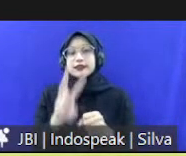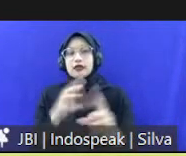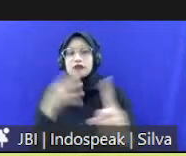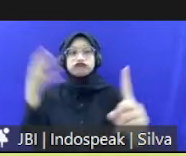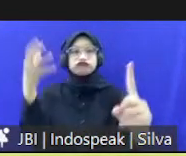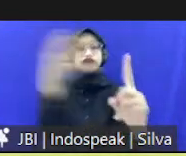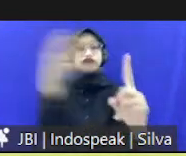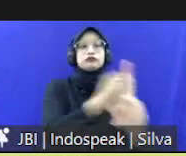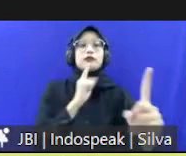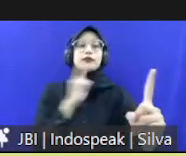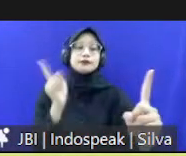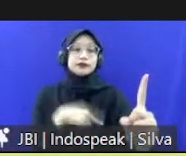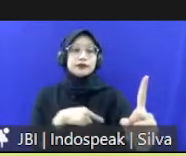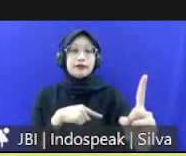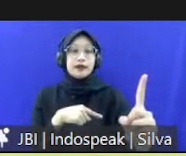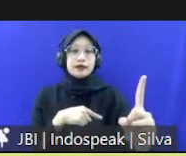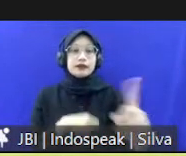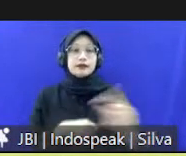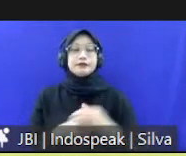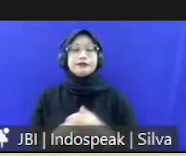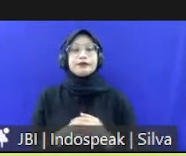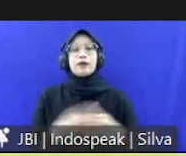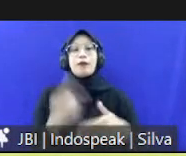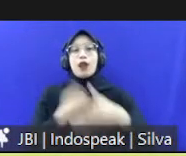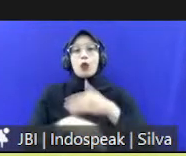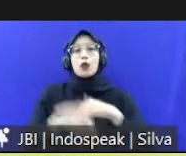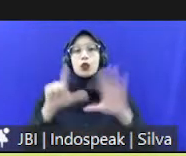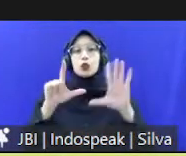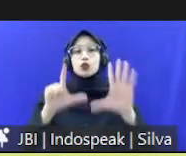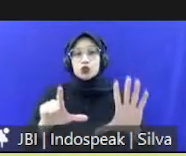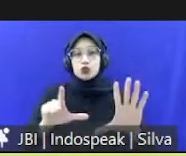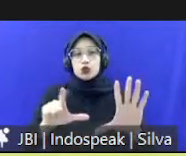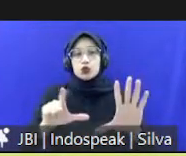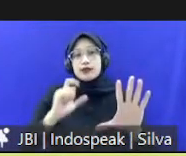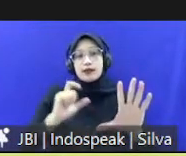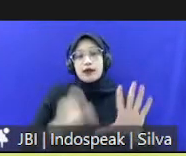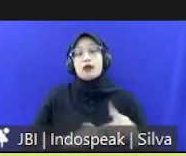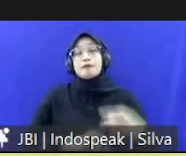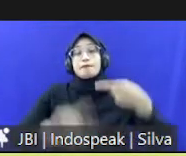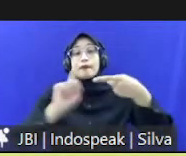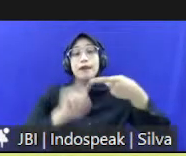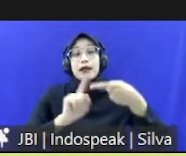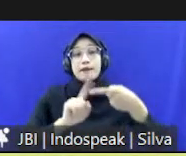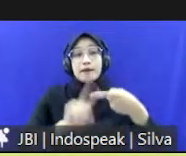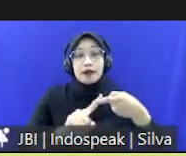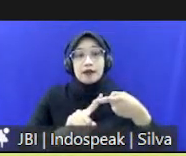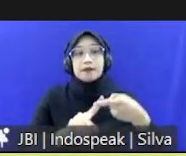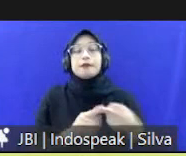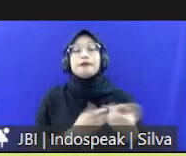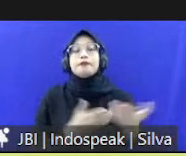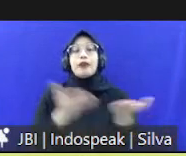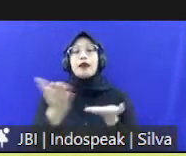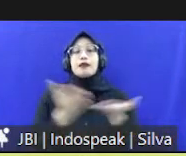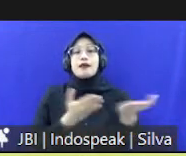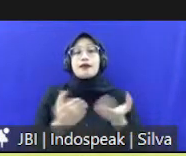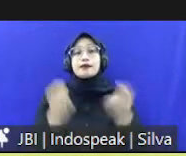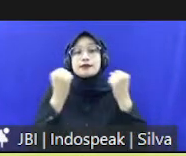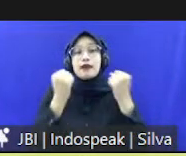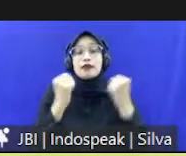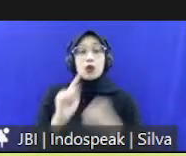accelerators, one of which is primary healthcare, and the other are written on the screen.